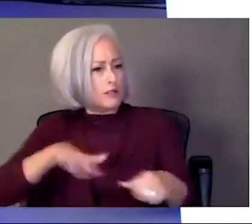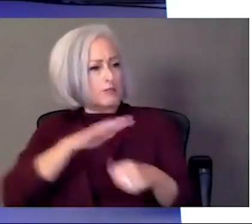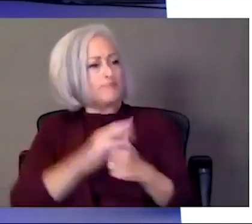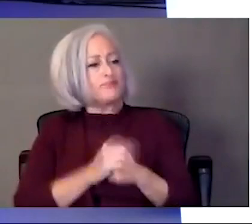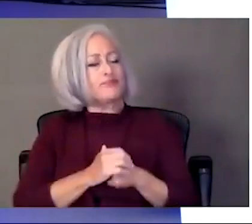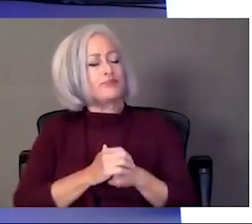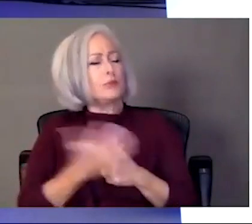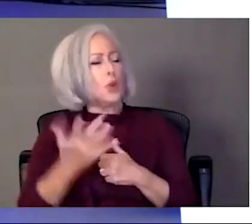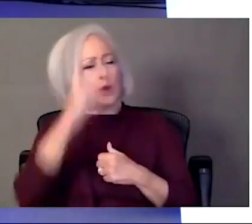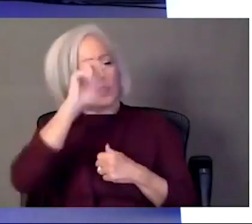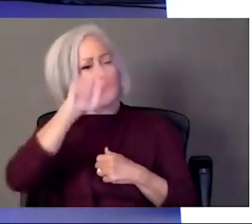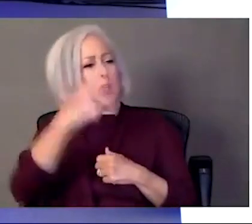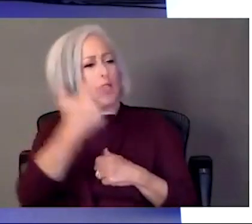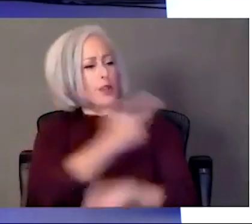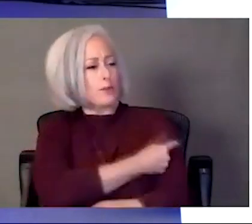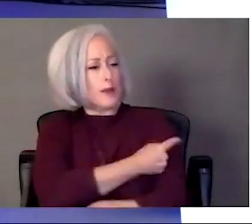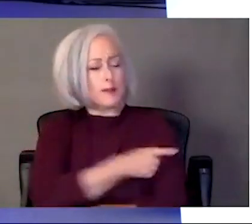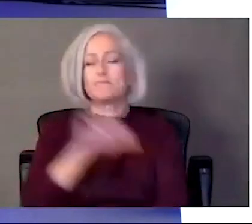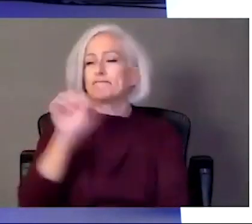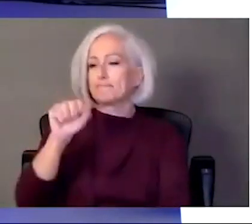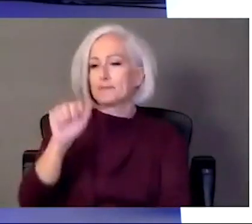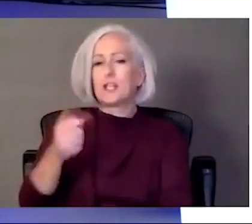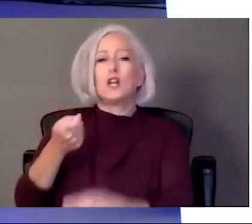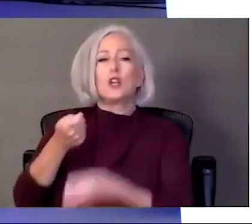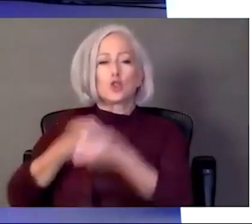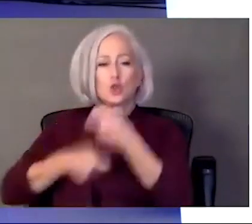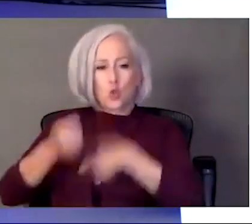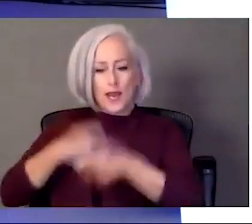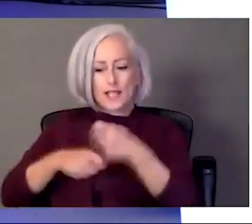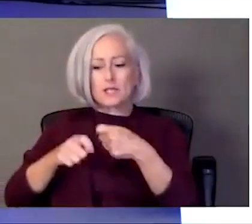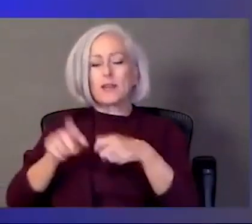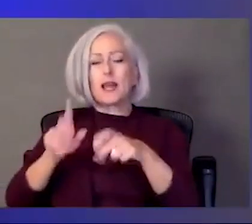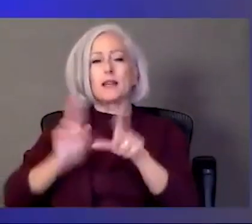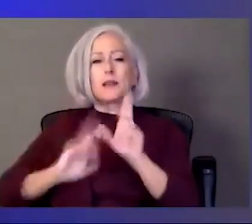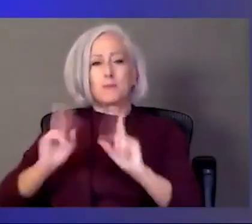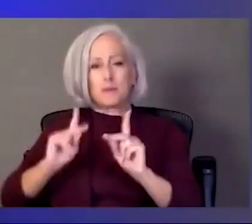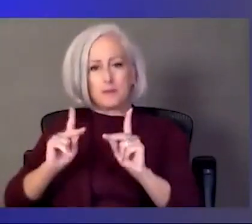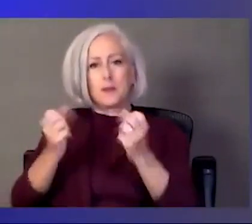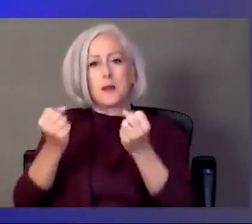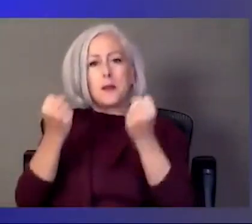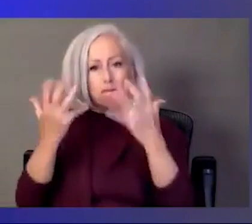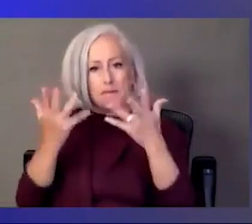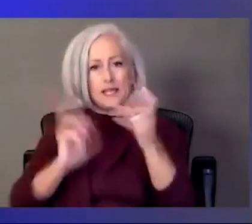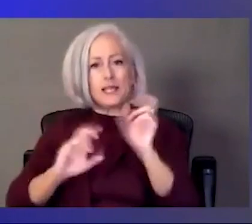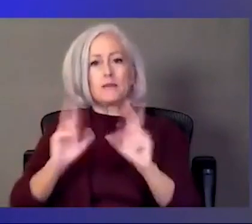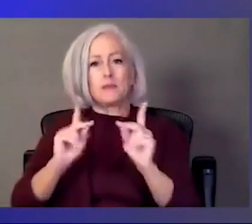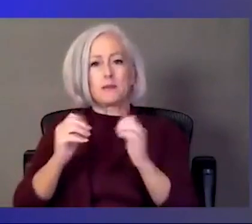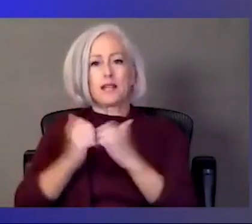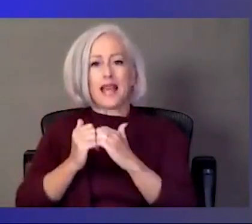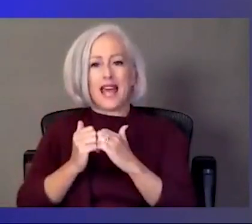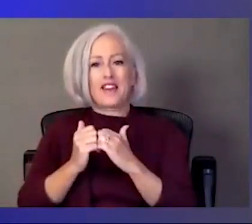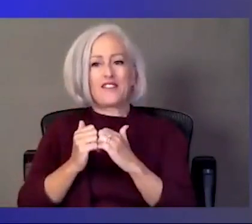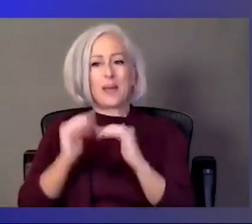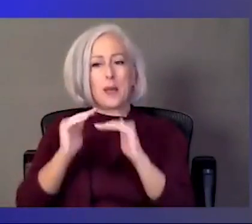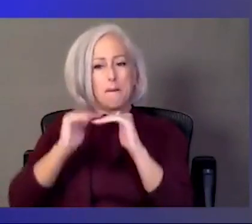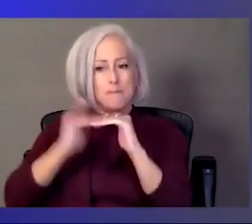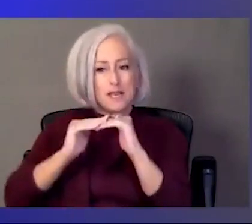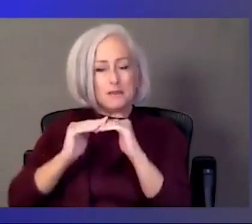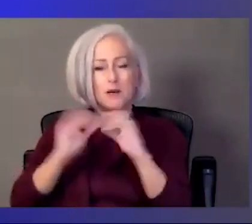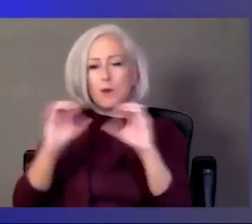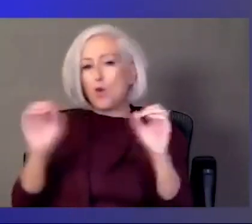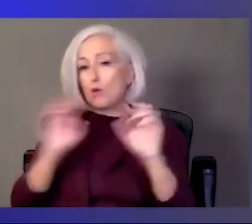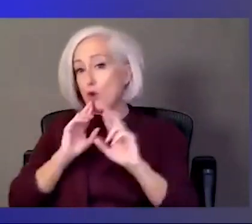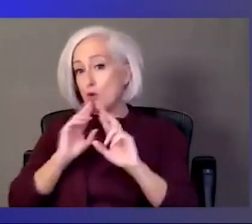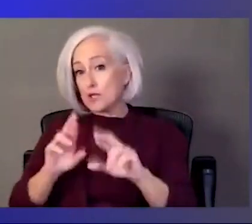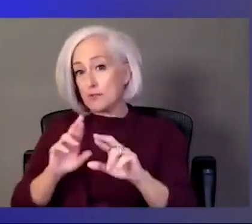In our transplant population, a significant percentage of patients will have little response or no response at all.